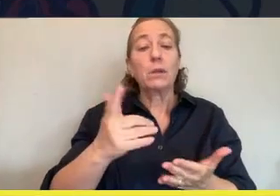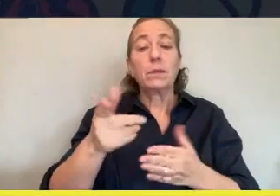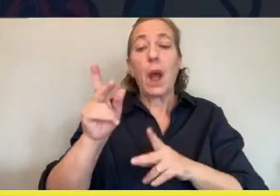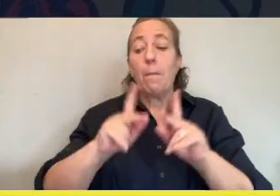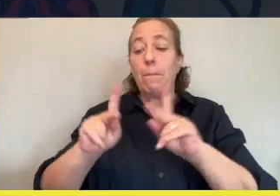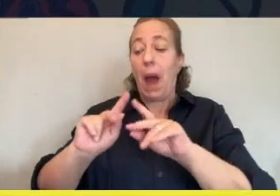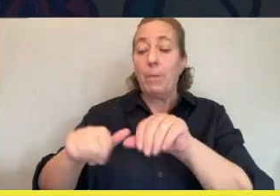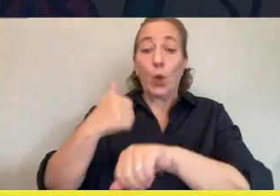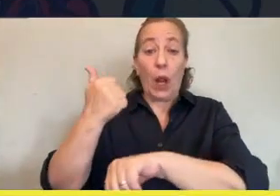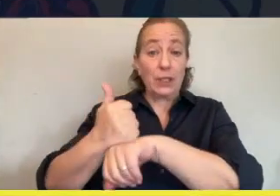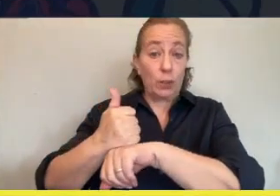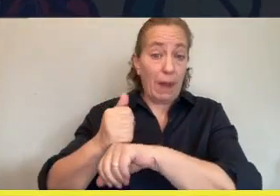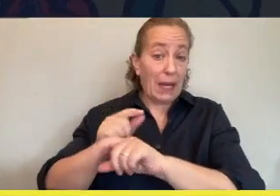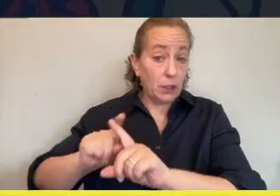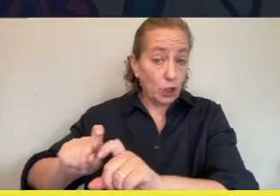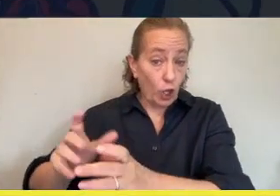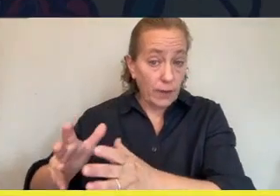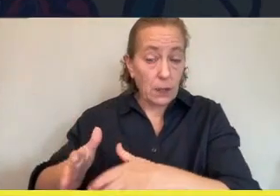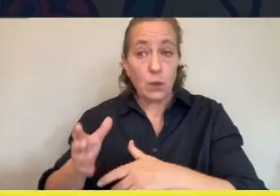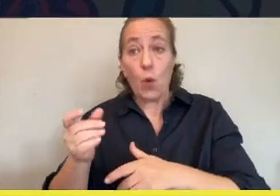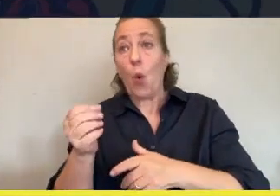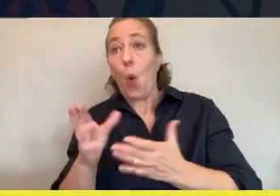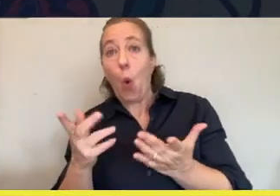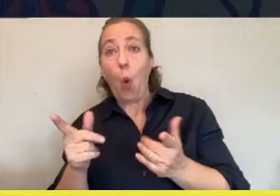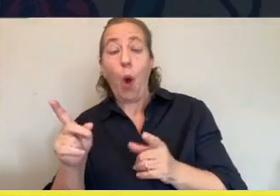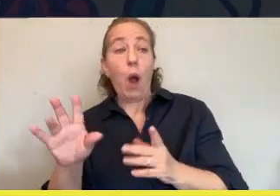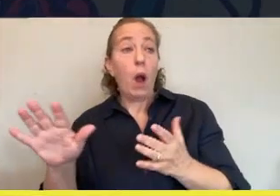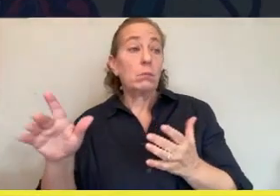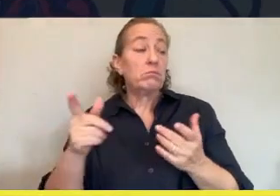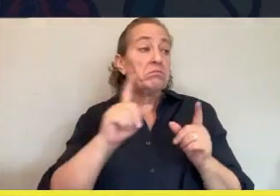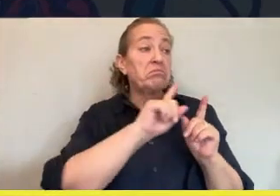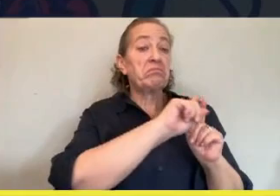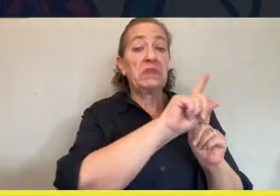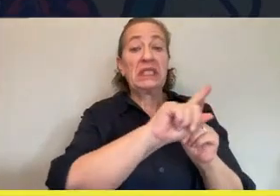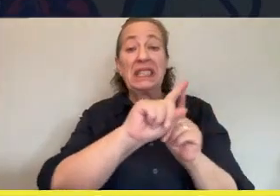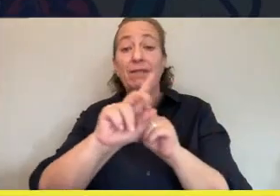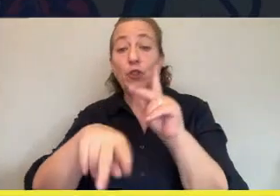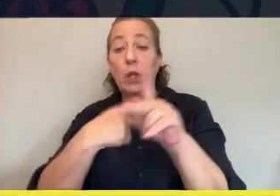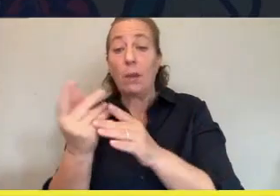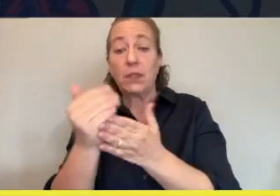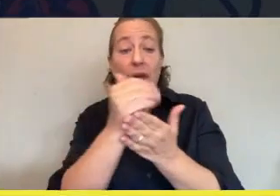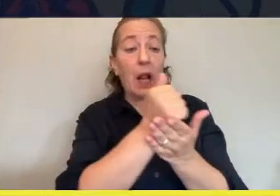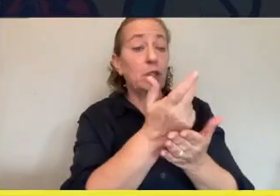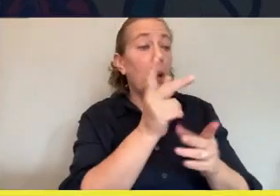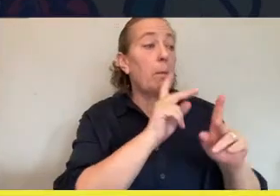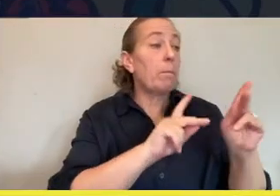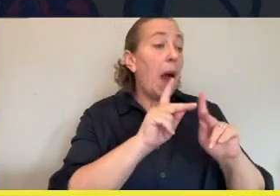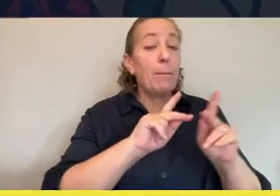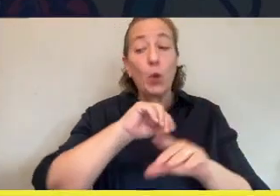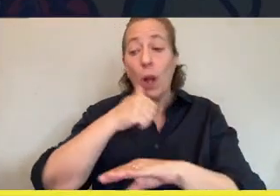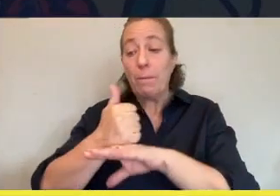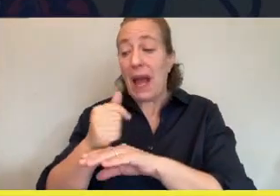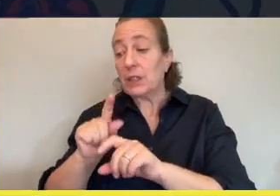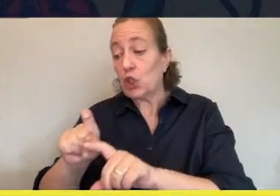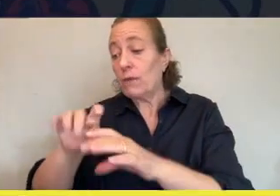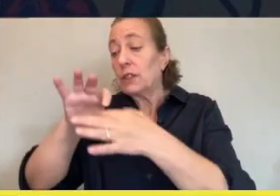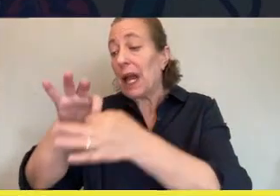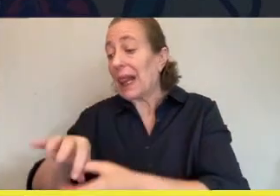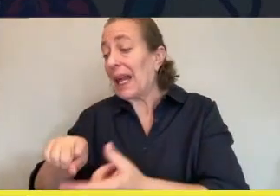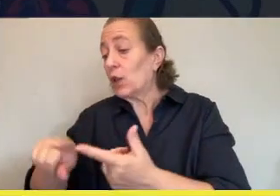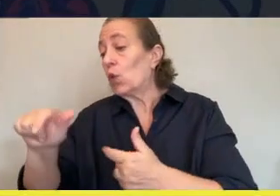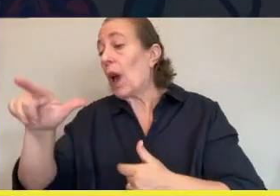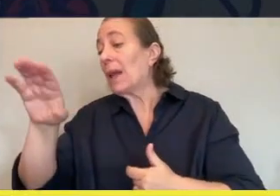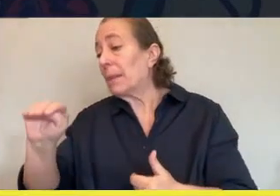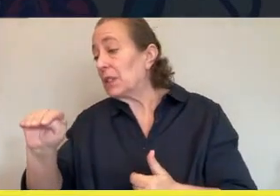surveys, or across different types of collections. A population-based survey, for example, linked to an administrative data